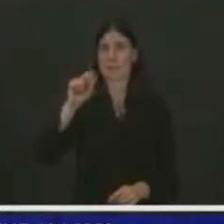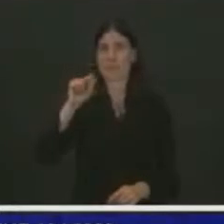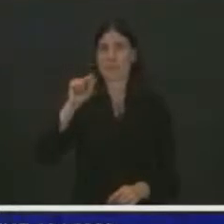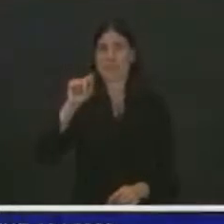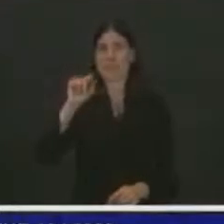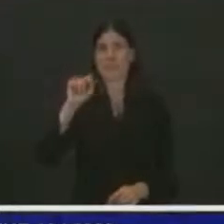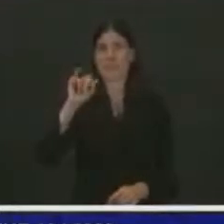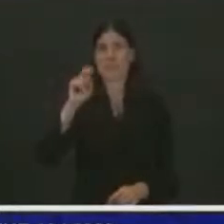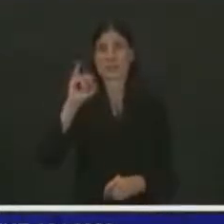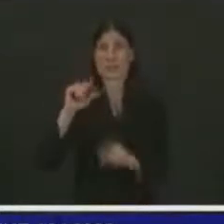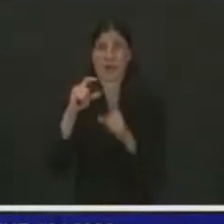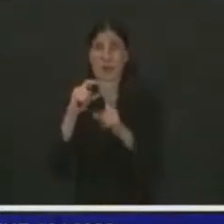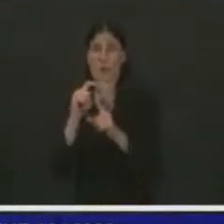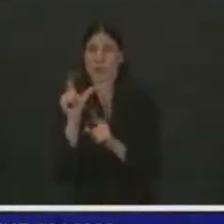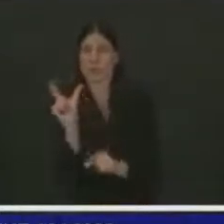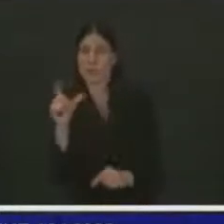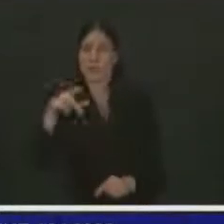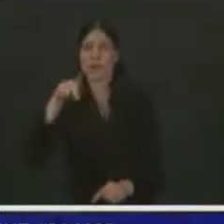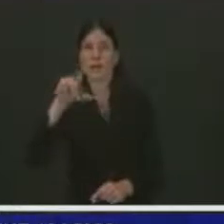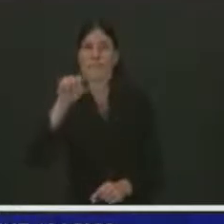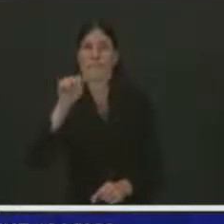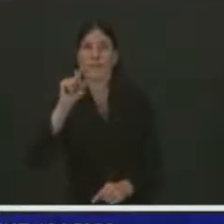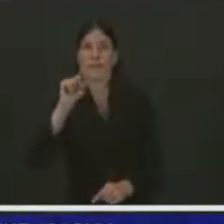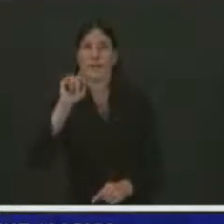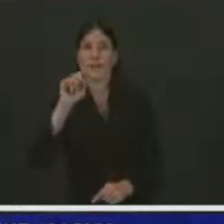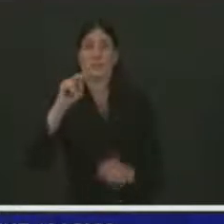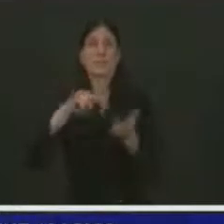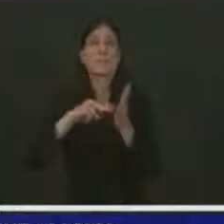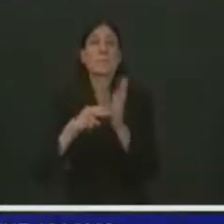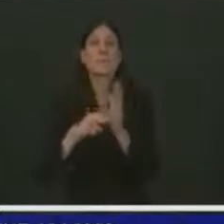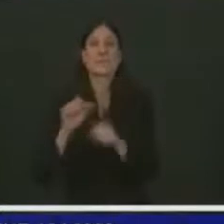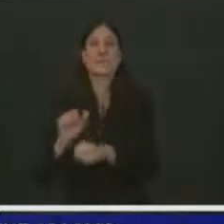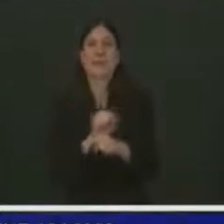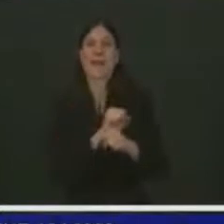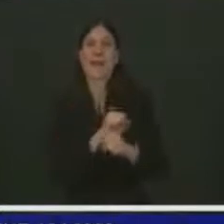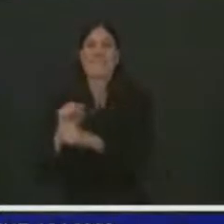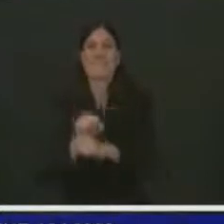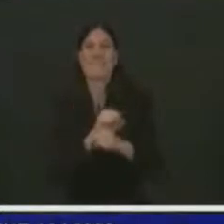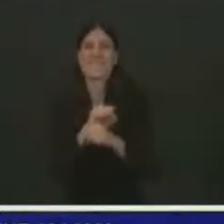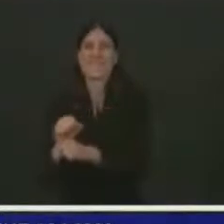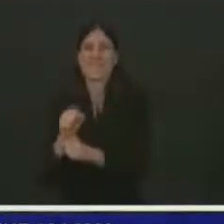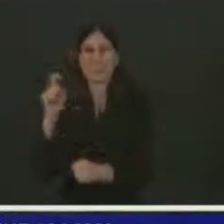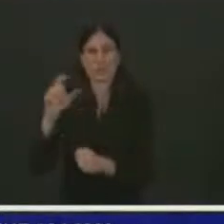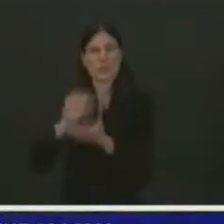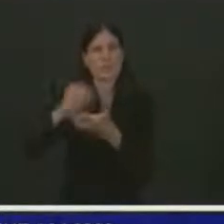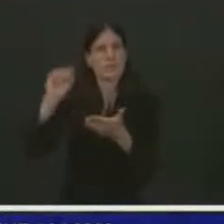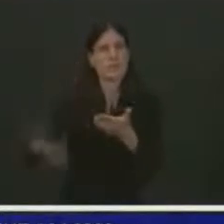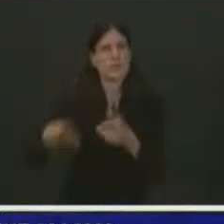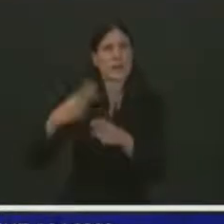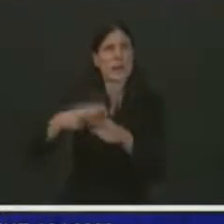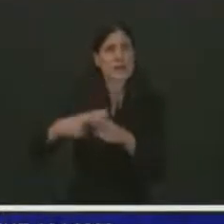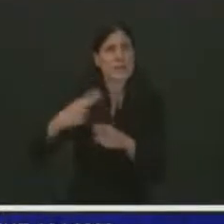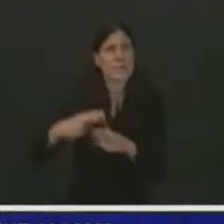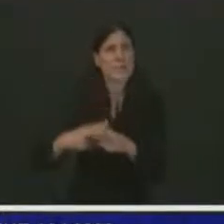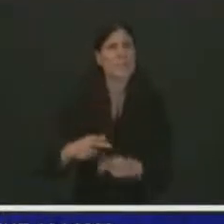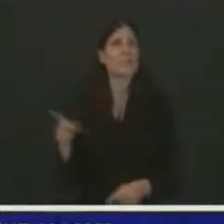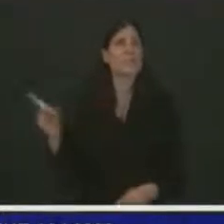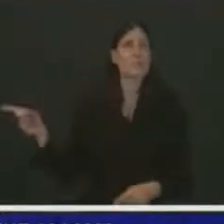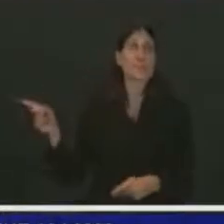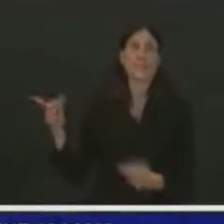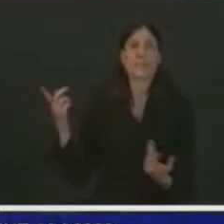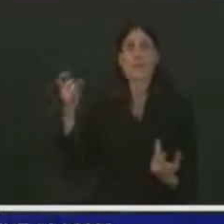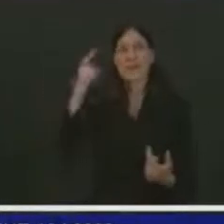I would support, I think it should be put on the ballot this year. I have heard from so